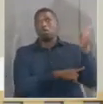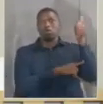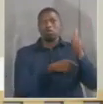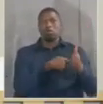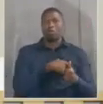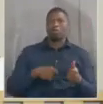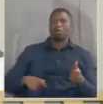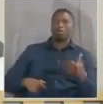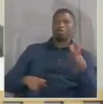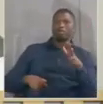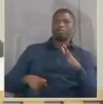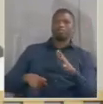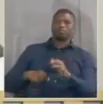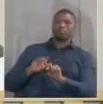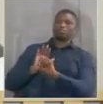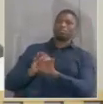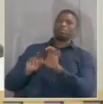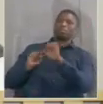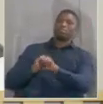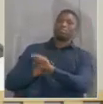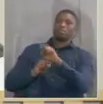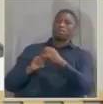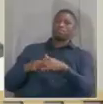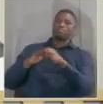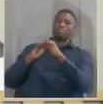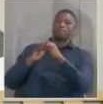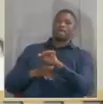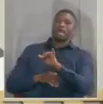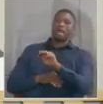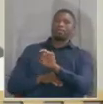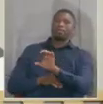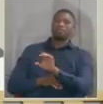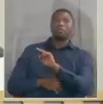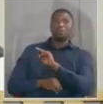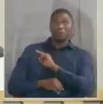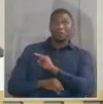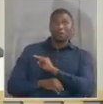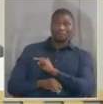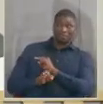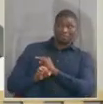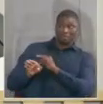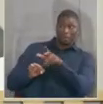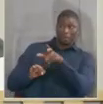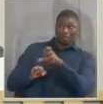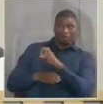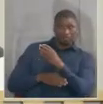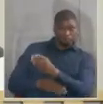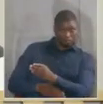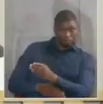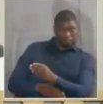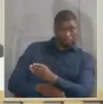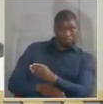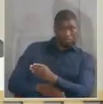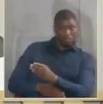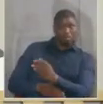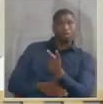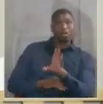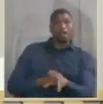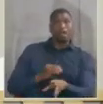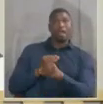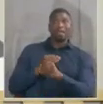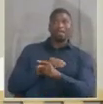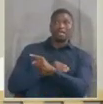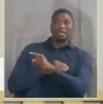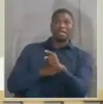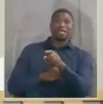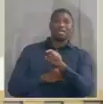appointed the IMC, because the province as well as the